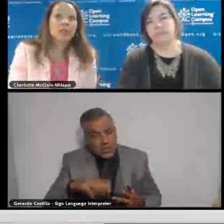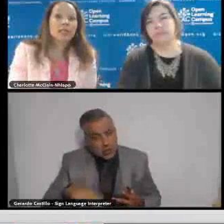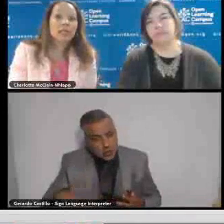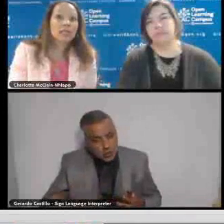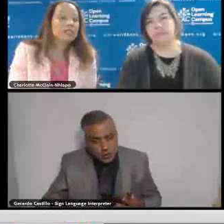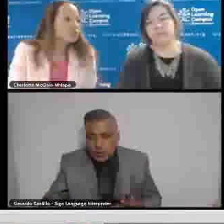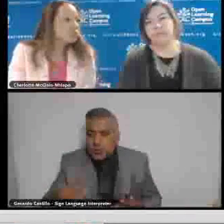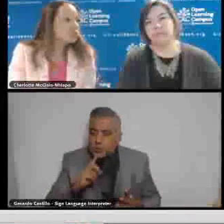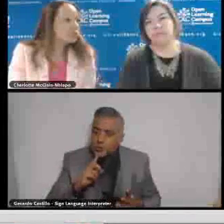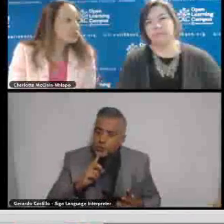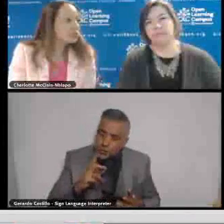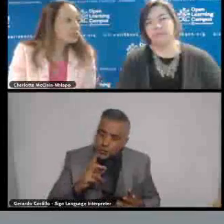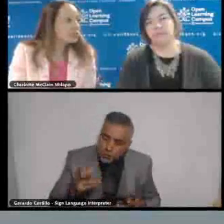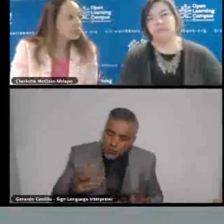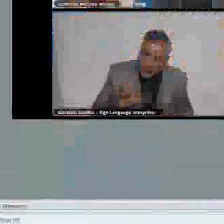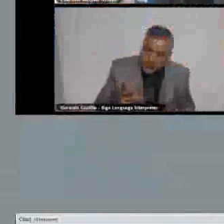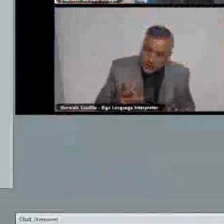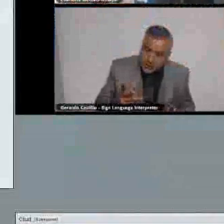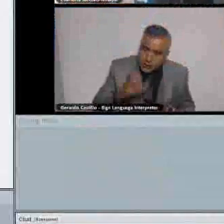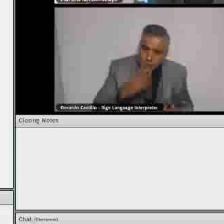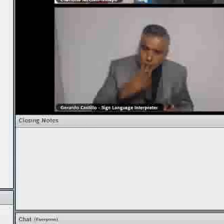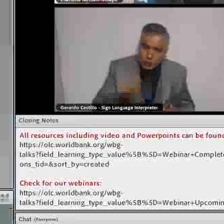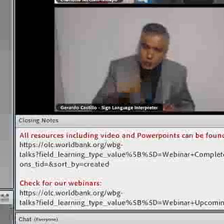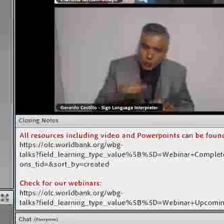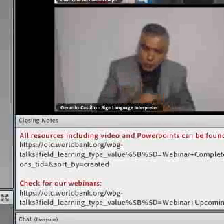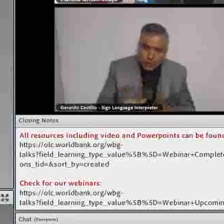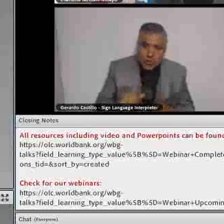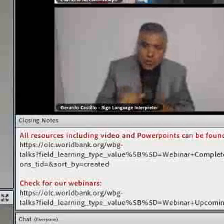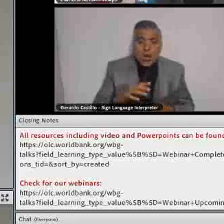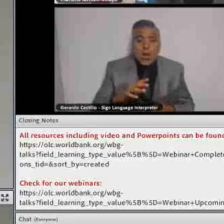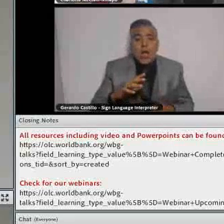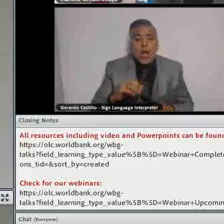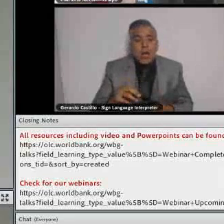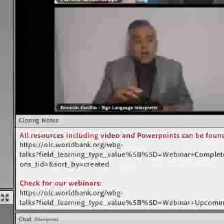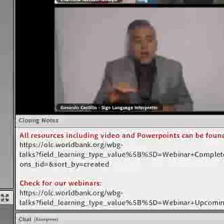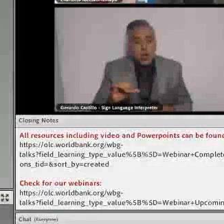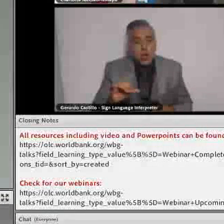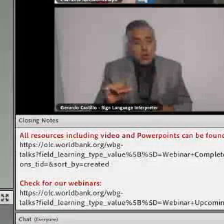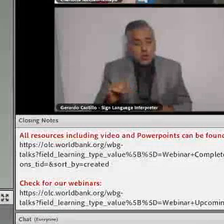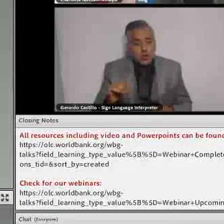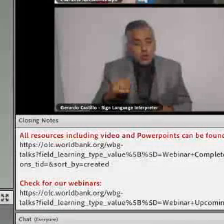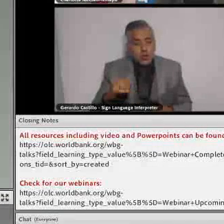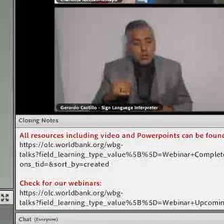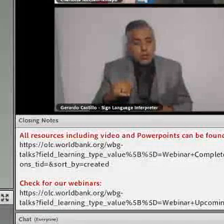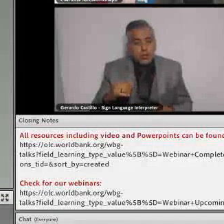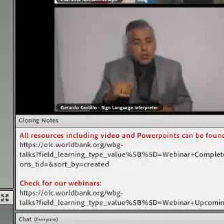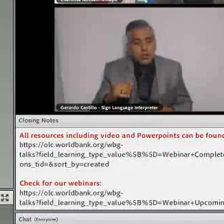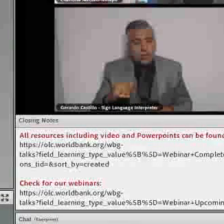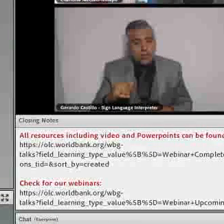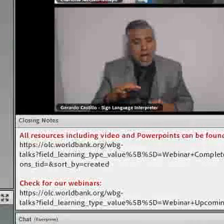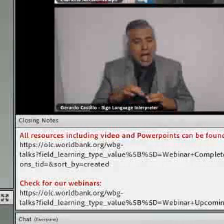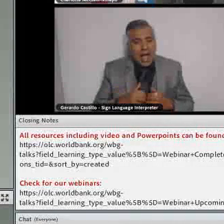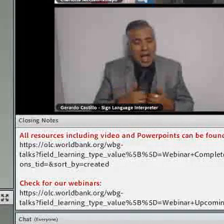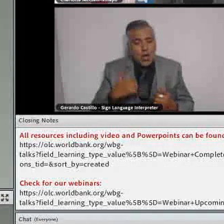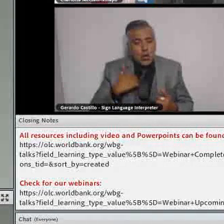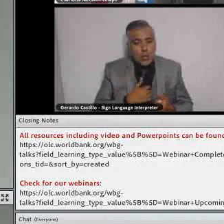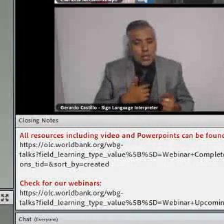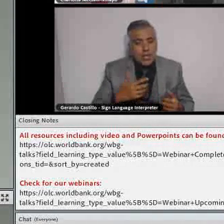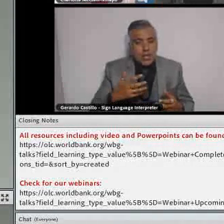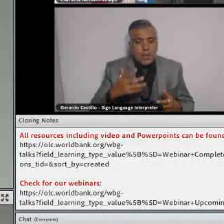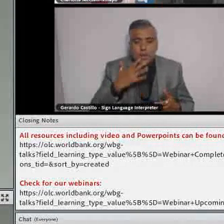is just good practice. On the point of good practice, I think the issue is also how do we better